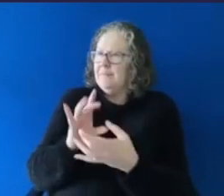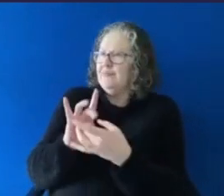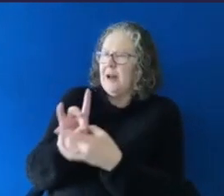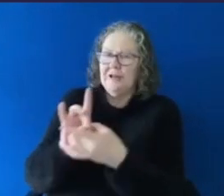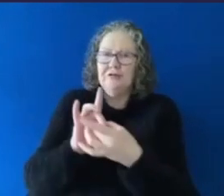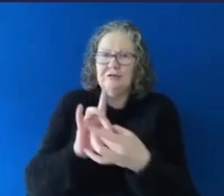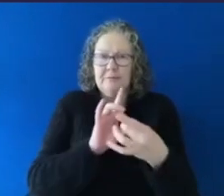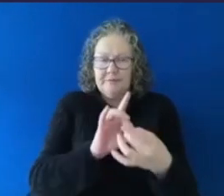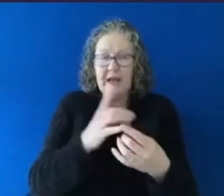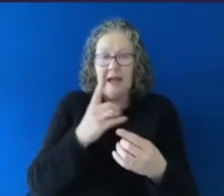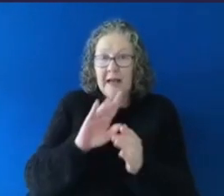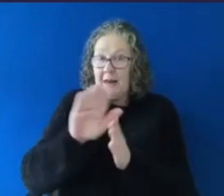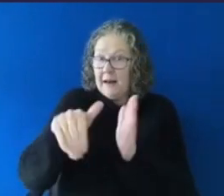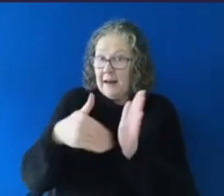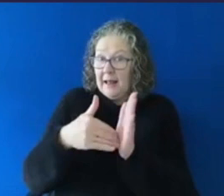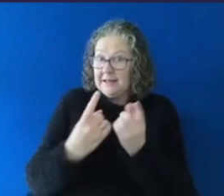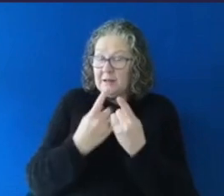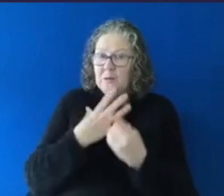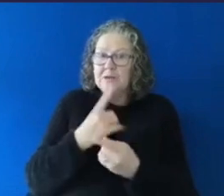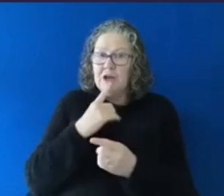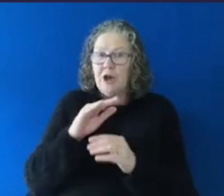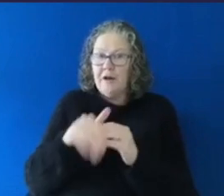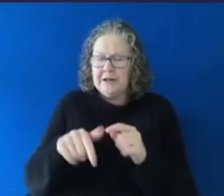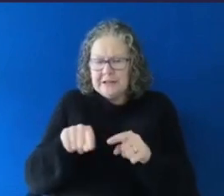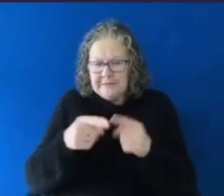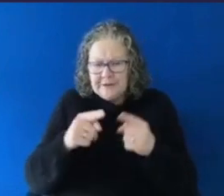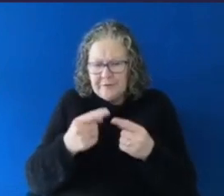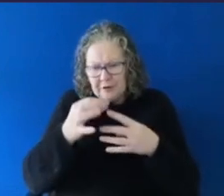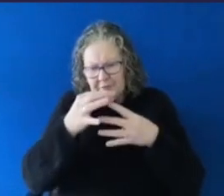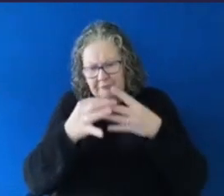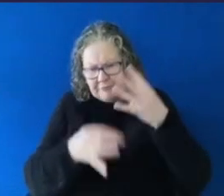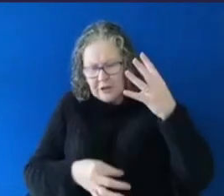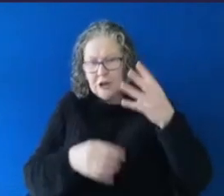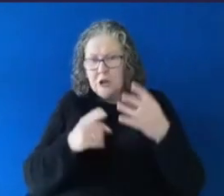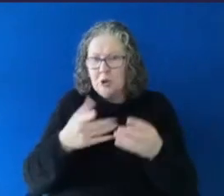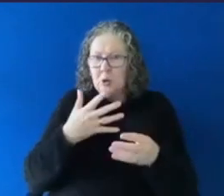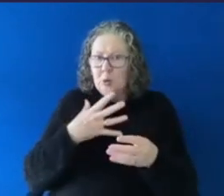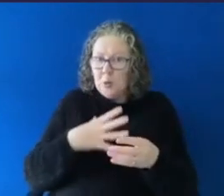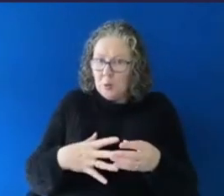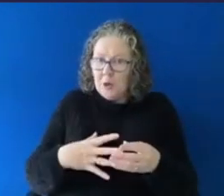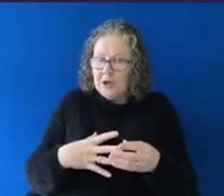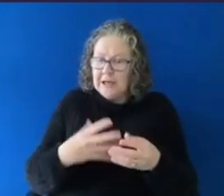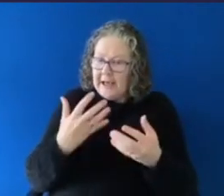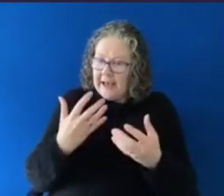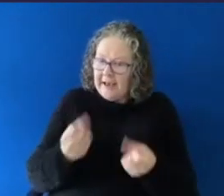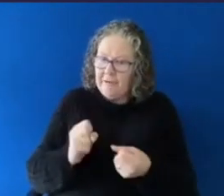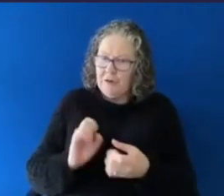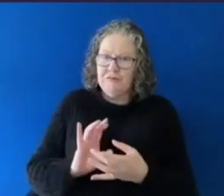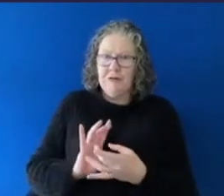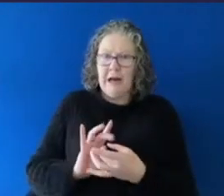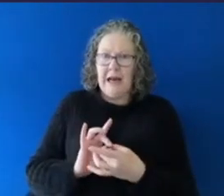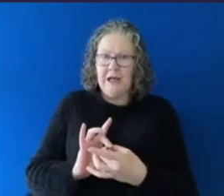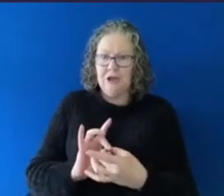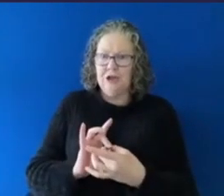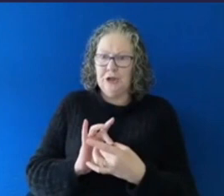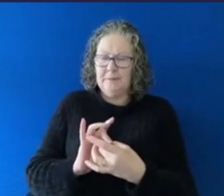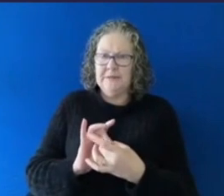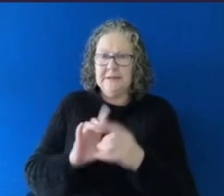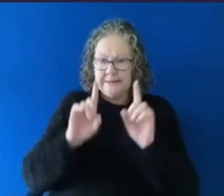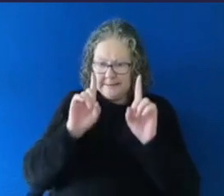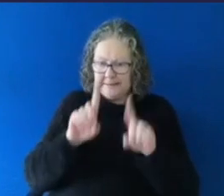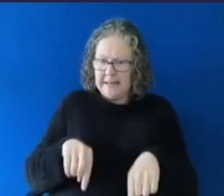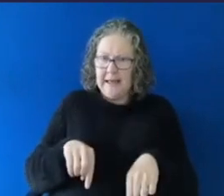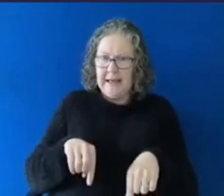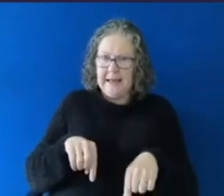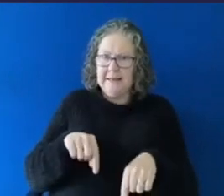thing I want to say in terms of the list of things is you want to fold relationship in from the very beginning. The very